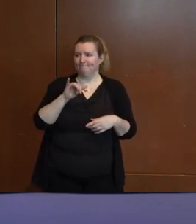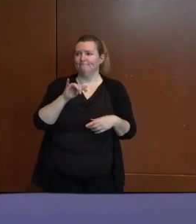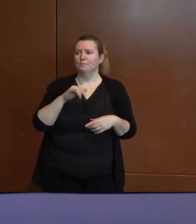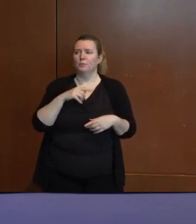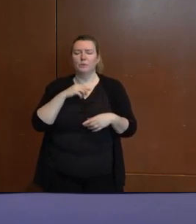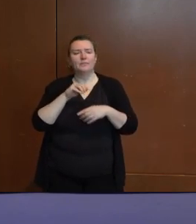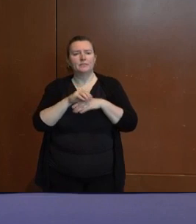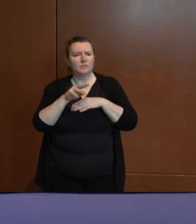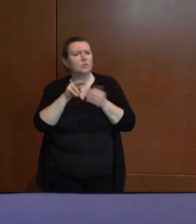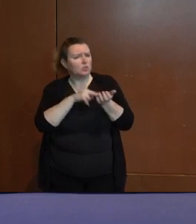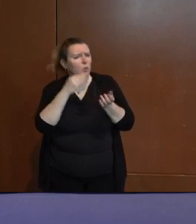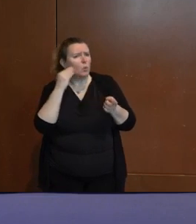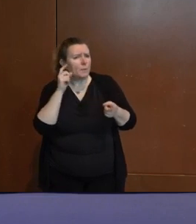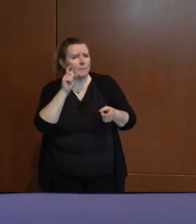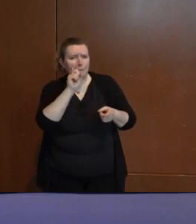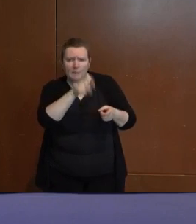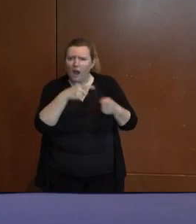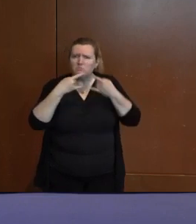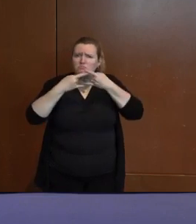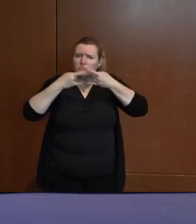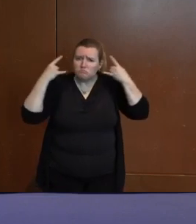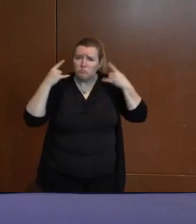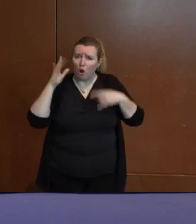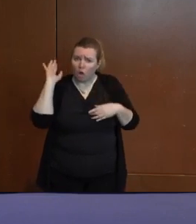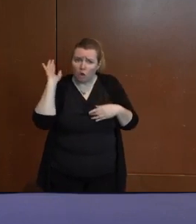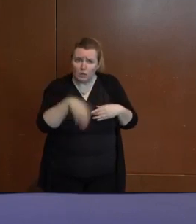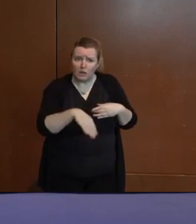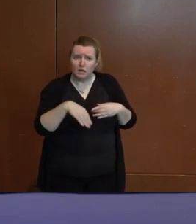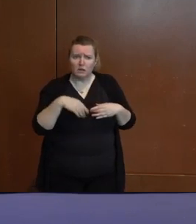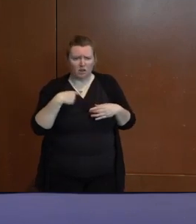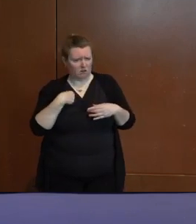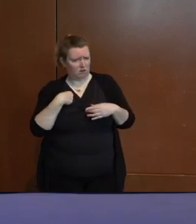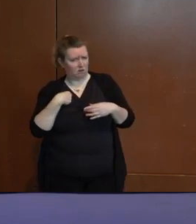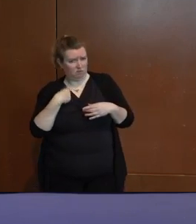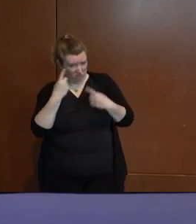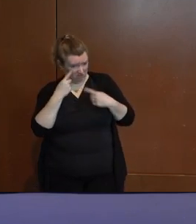masks? Do they have what they need in order to comply with what you're asking?